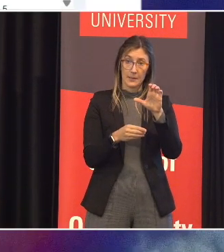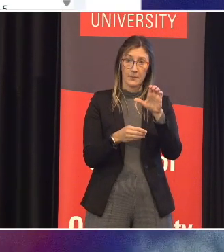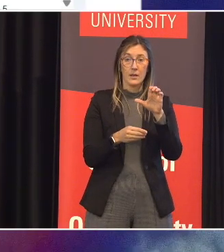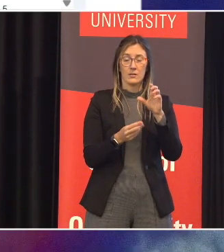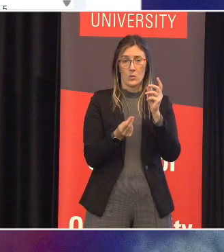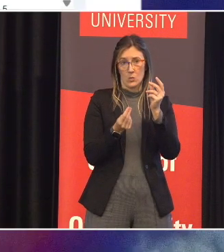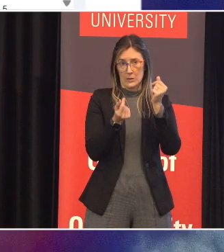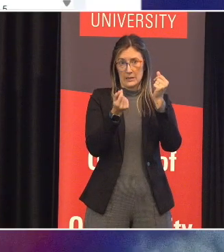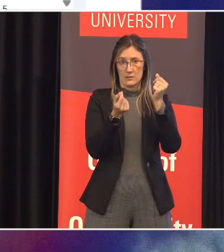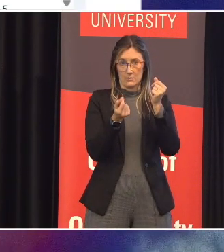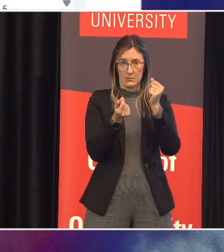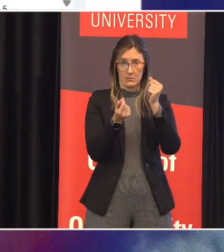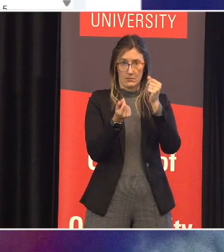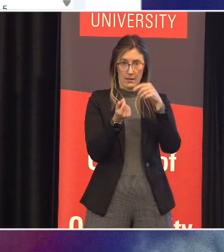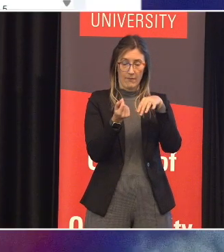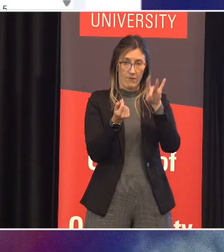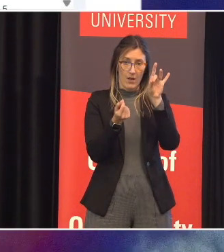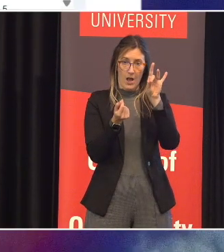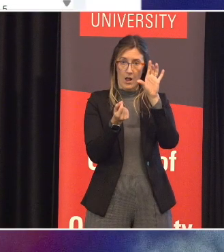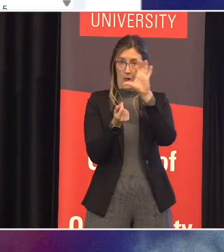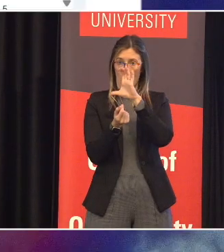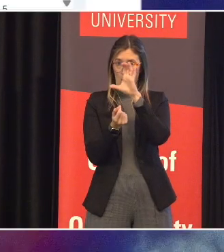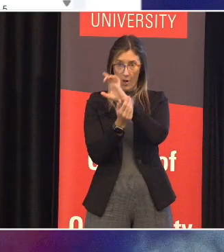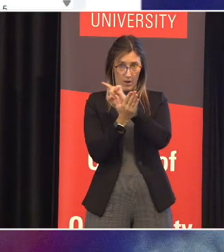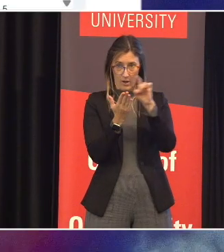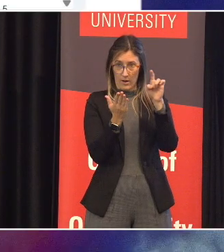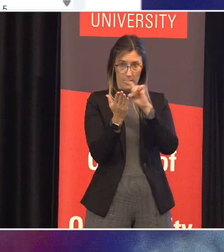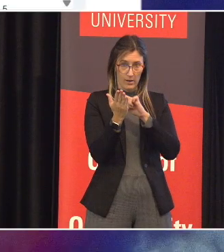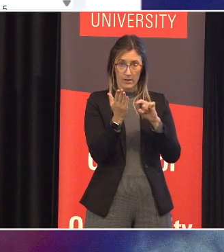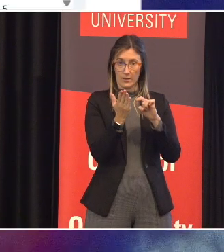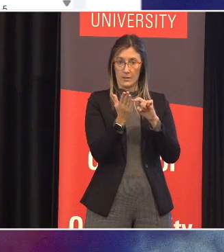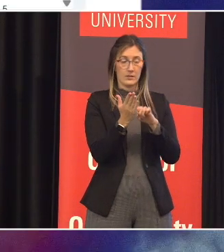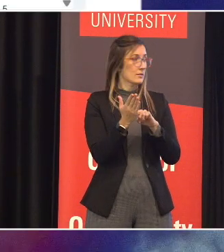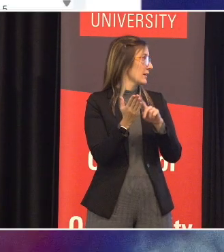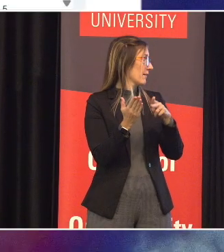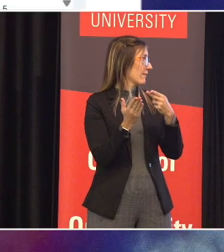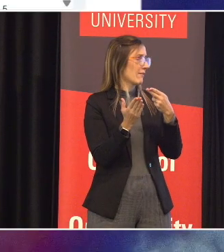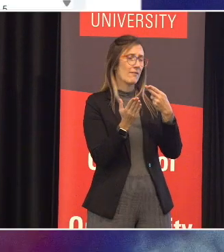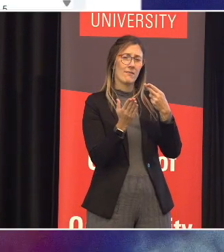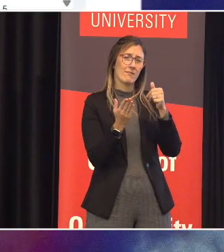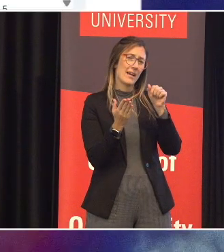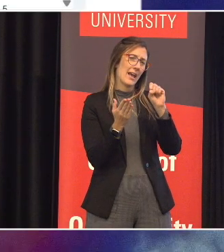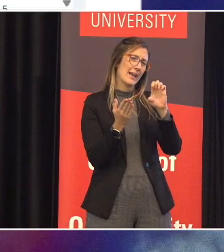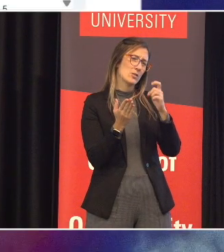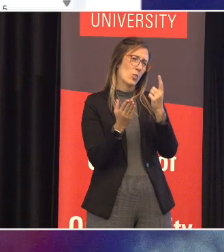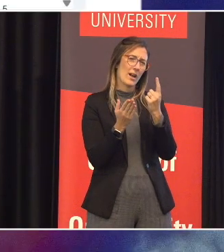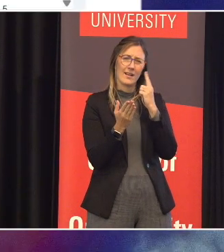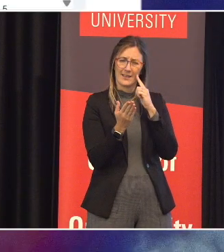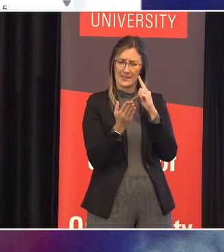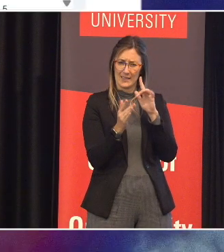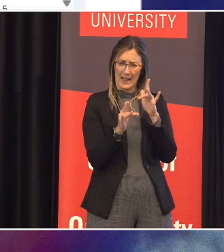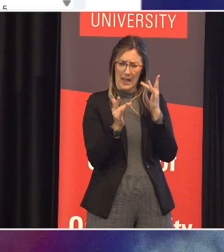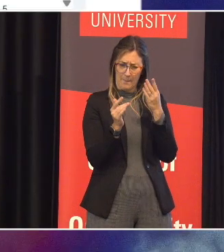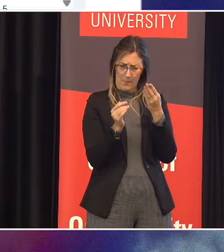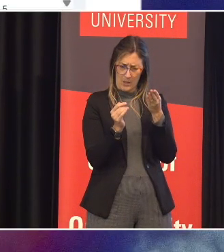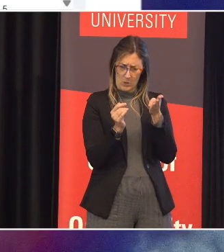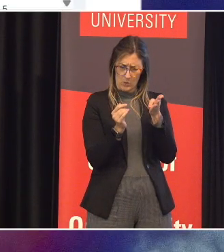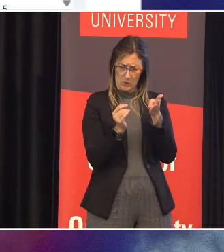fix it. So we're going to locate this phase 1. I think that was the light blue. Let's go back and